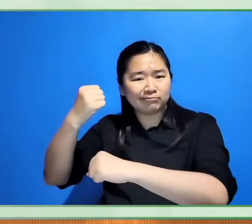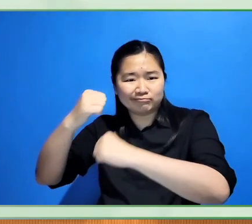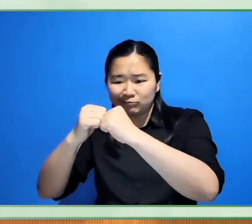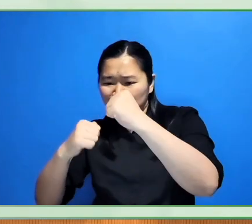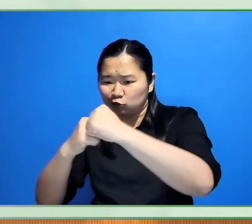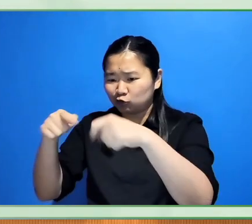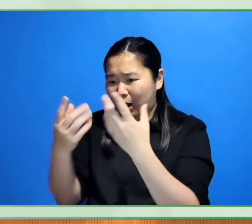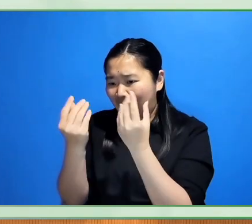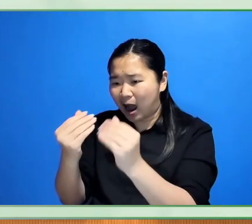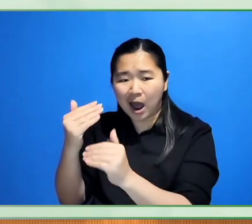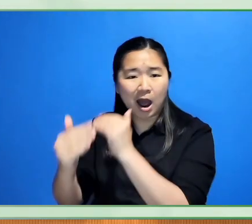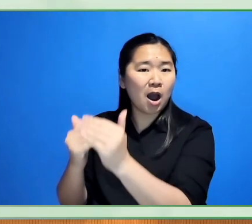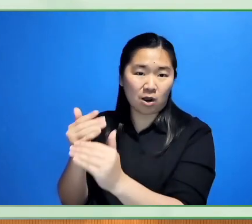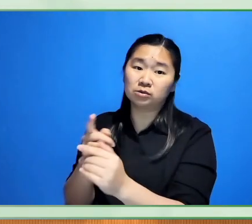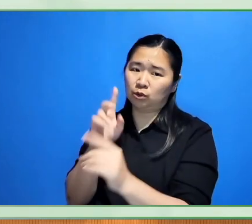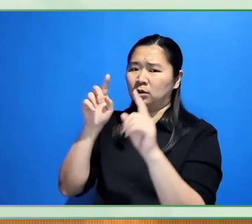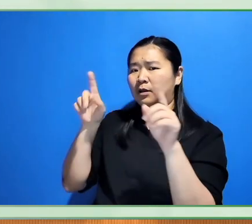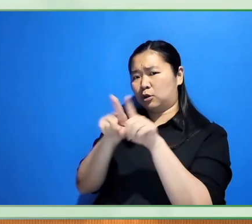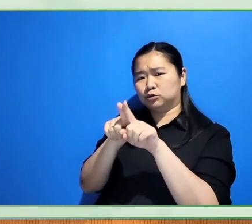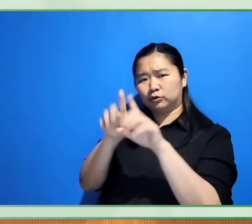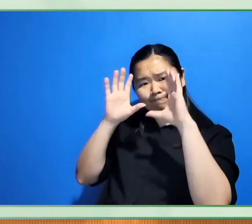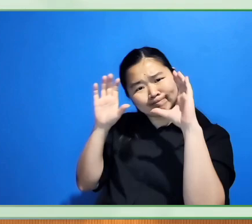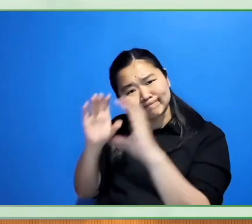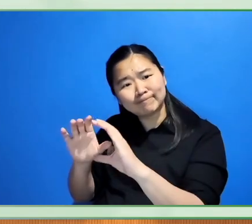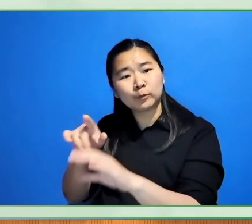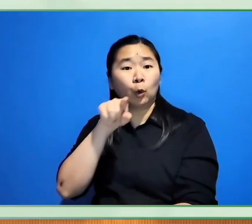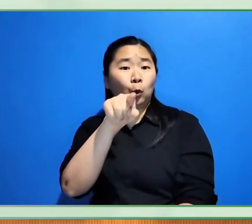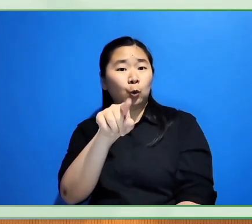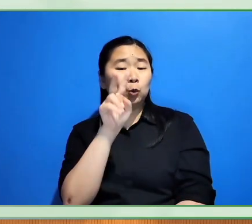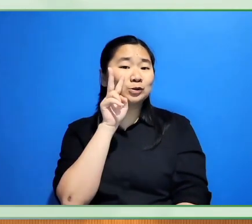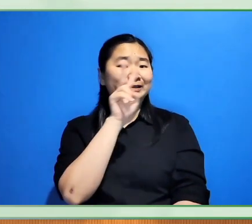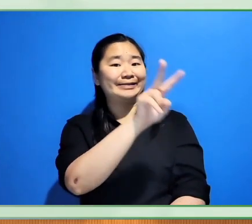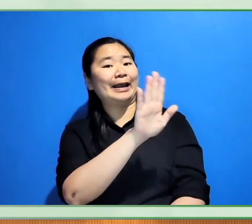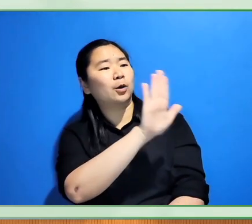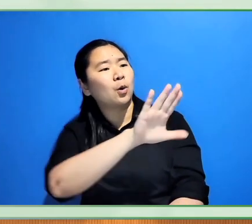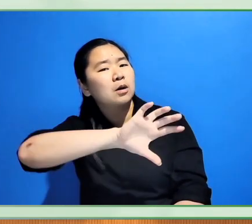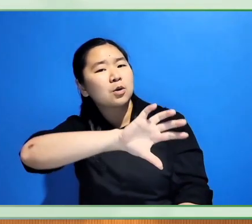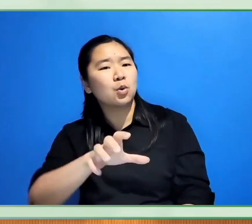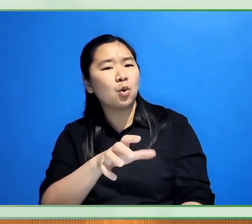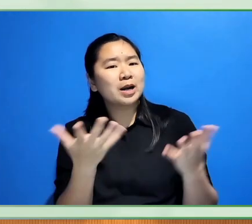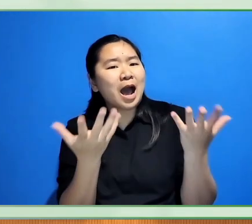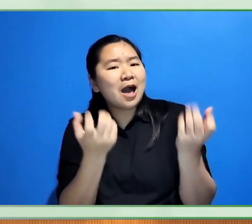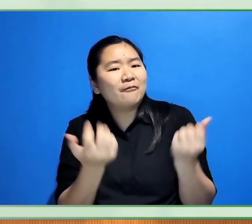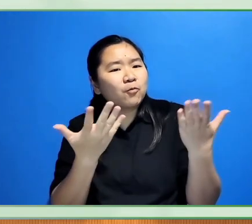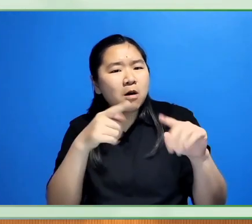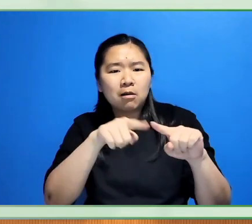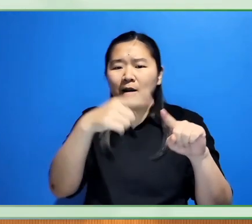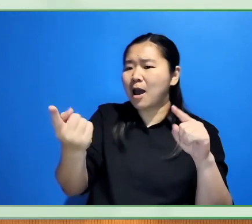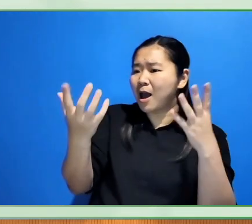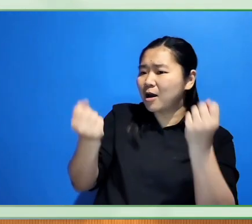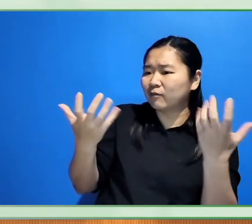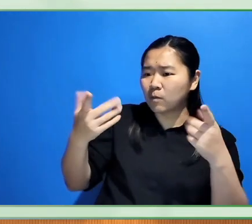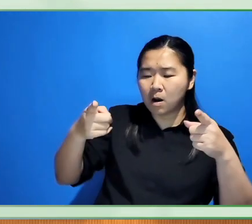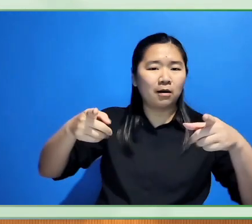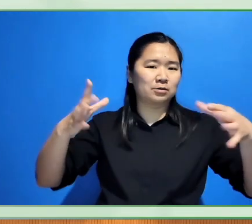levels that involve all relevant actors, but not only the actors, also policies, procedures and protocols that actually